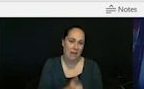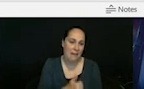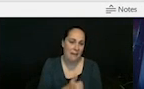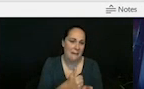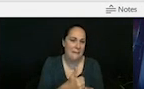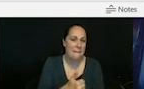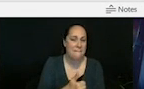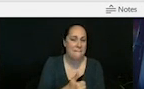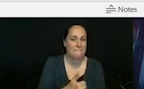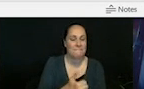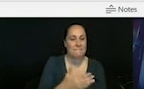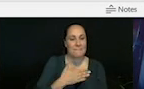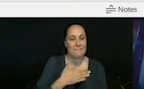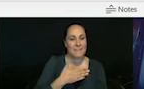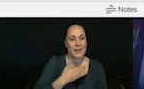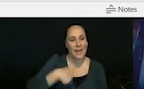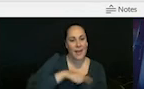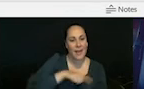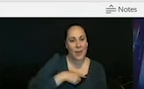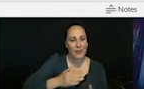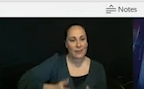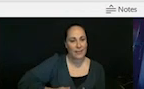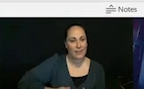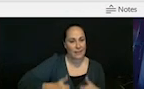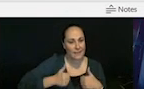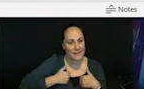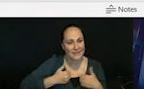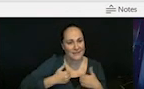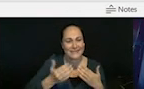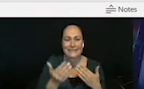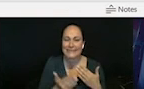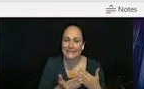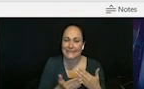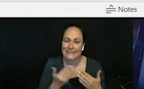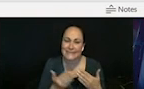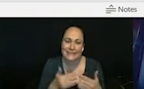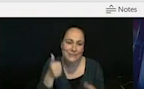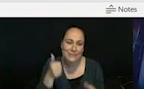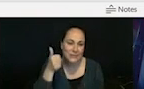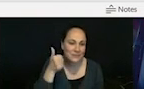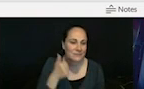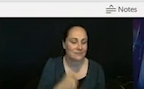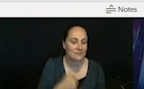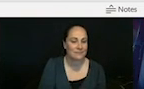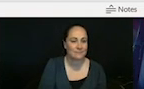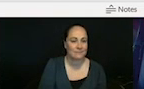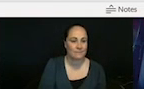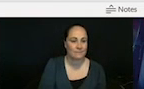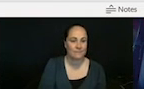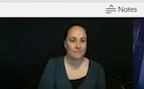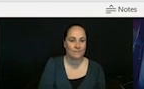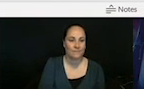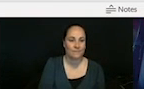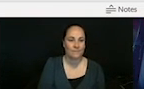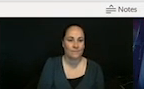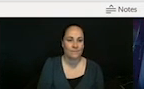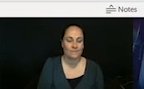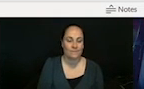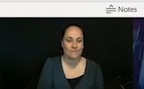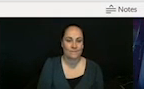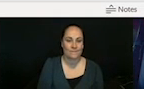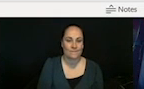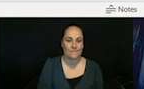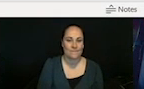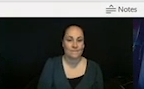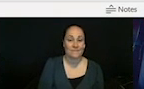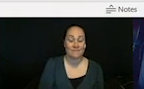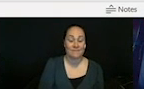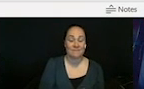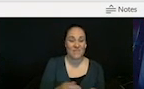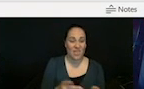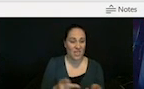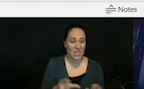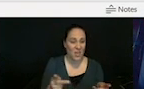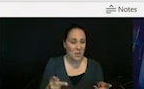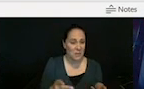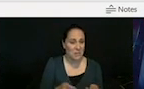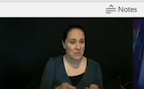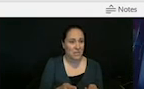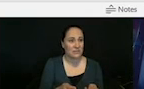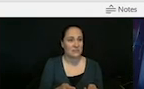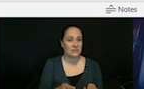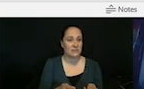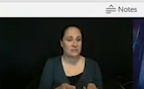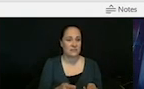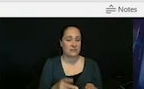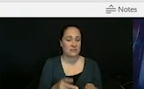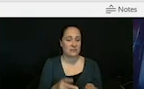If you notice, throughout the Earth, the places where we launch our satellites from, they're distinct. There are certain places where we launch rockets